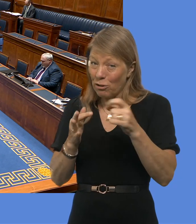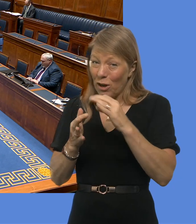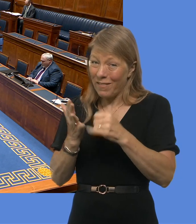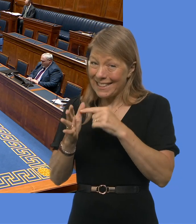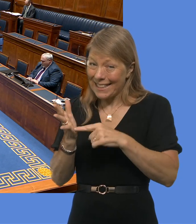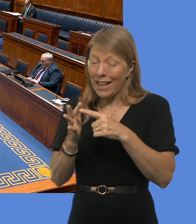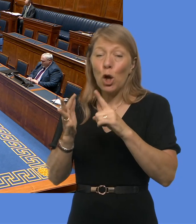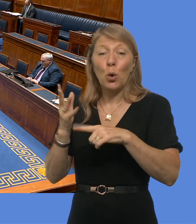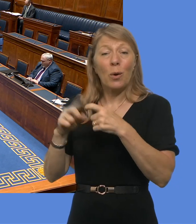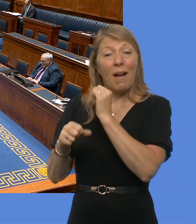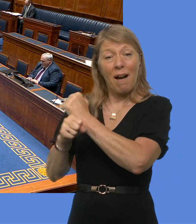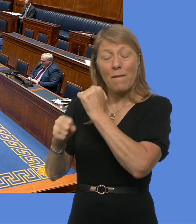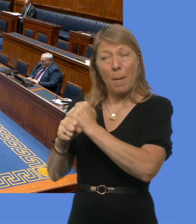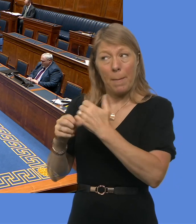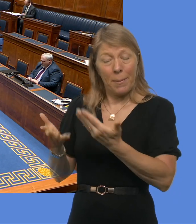Kelly.